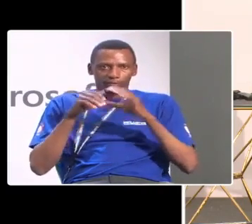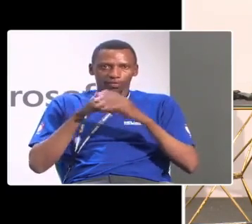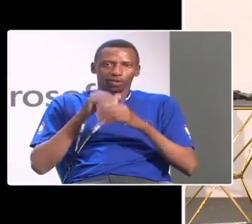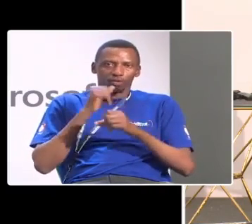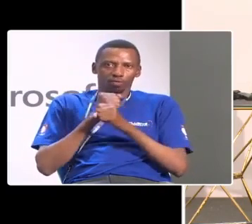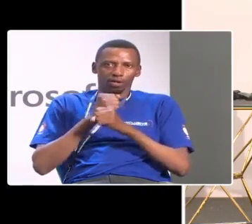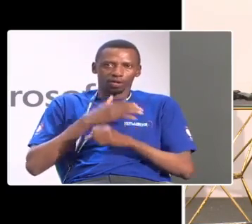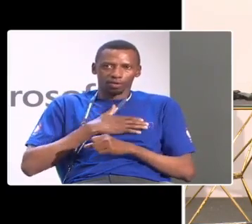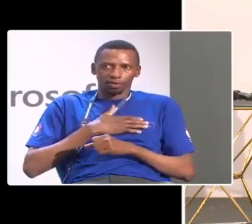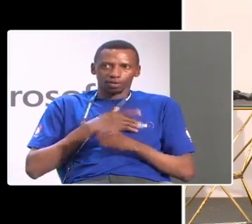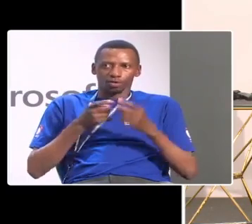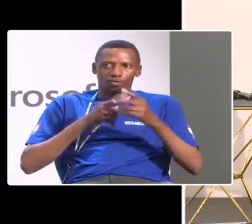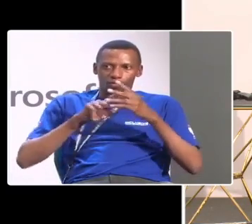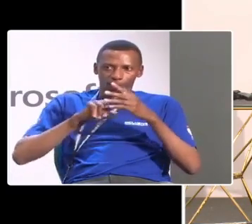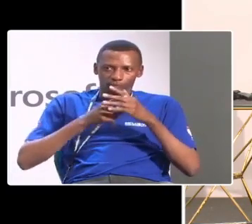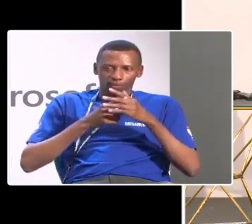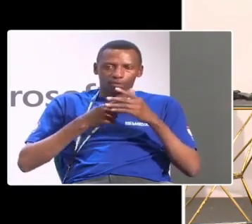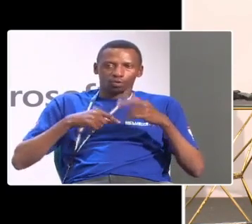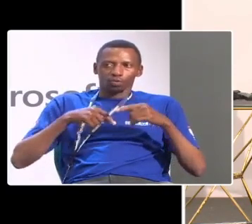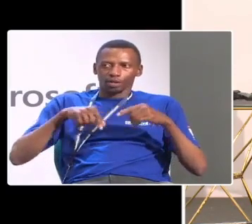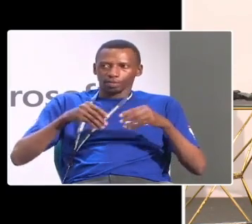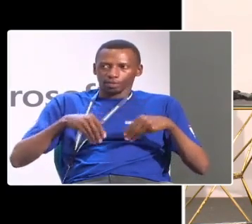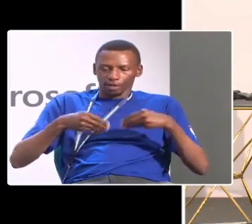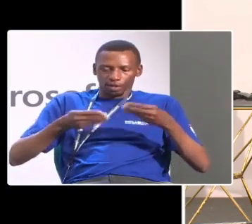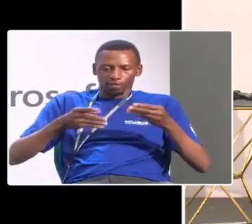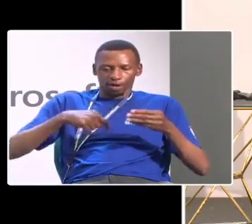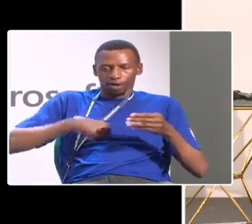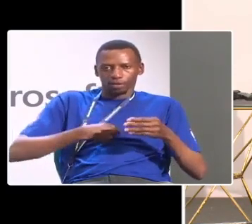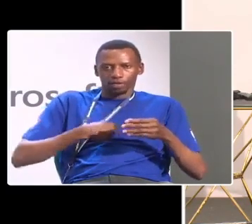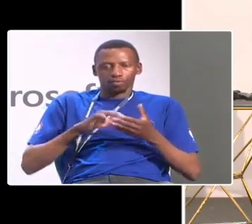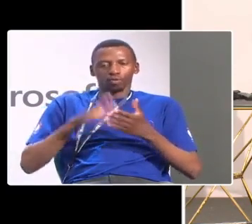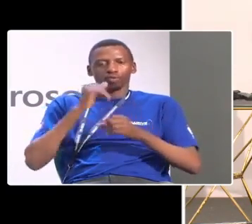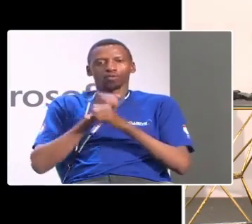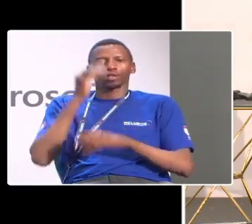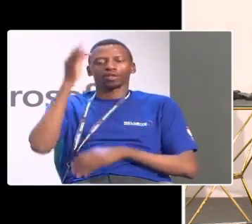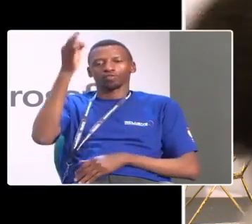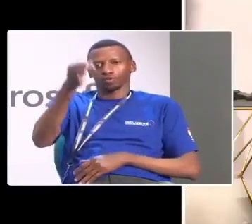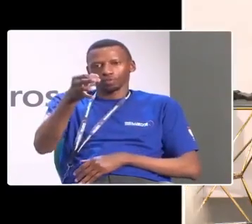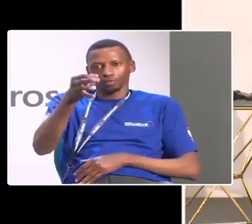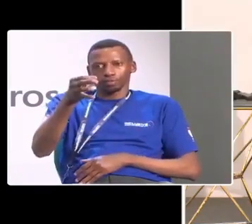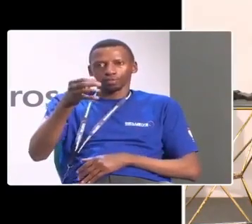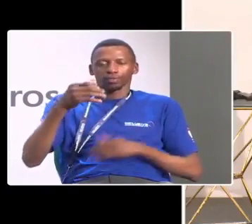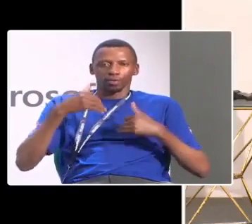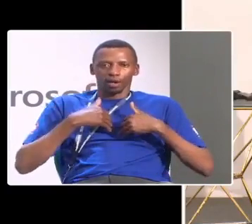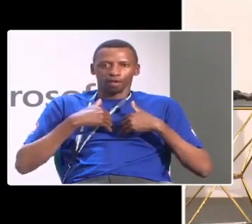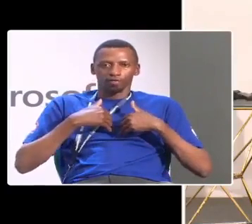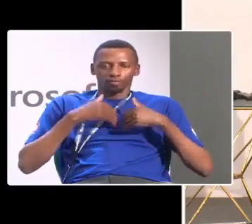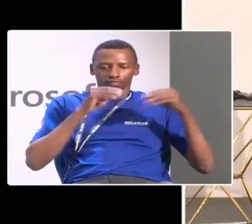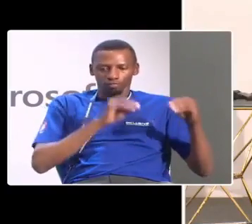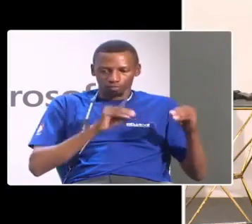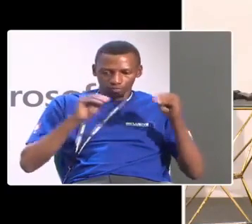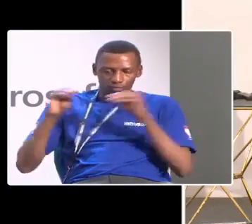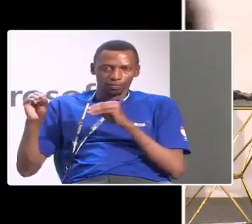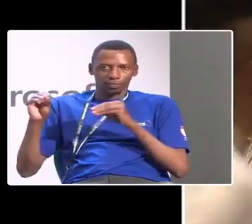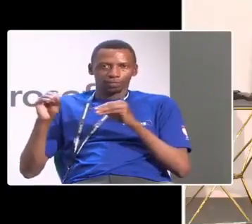do, from the beginning, we give ourselves more work in the future. There is a shift on our continent towards